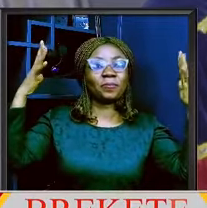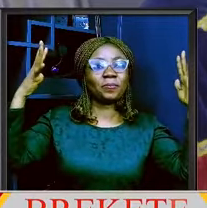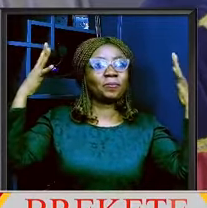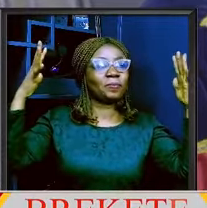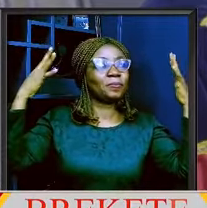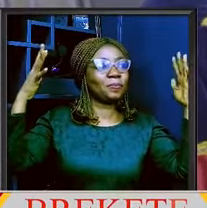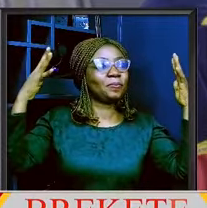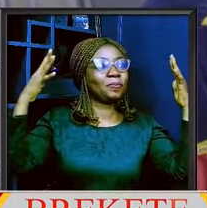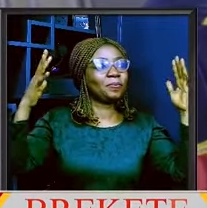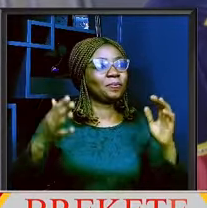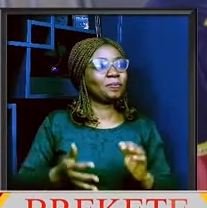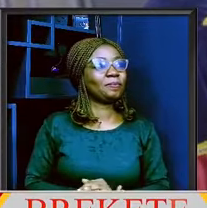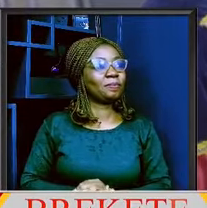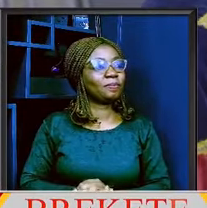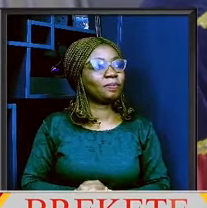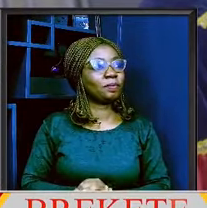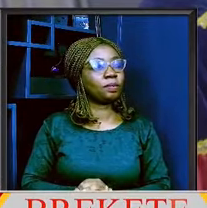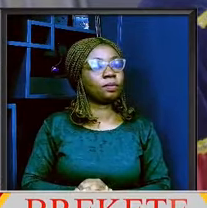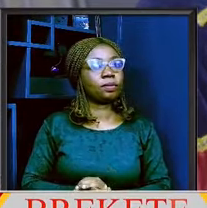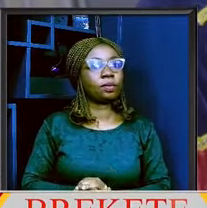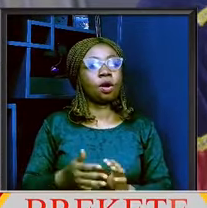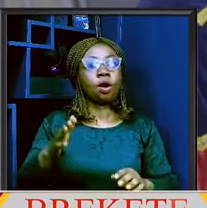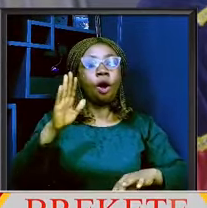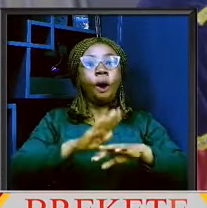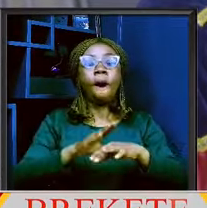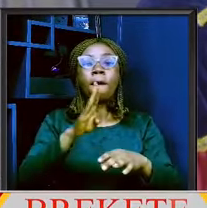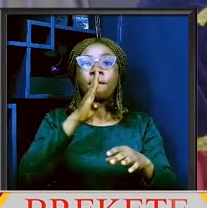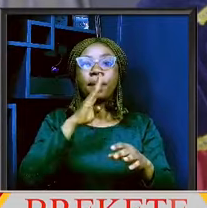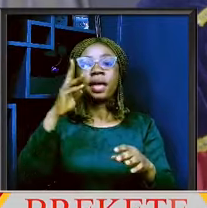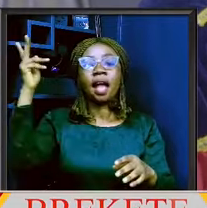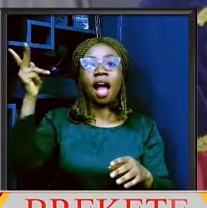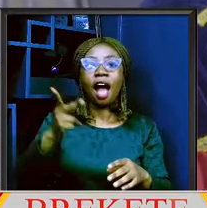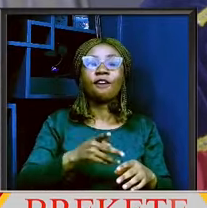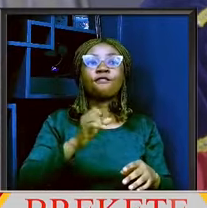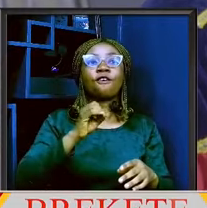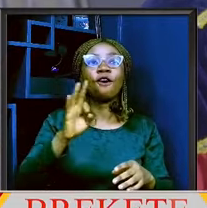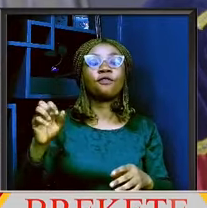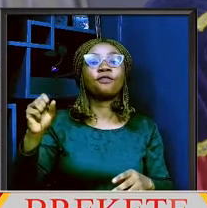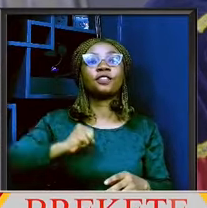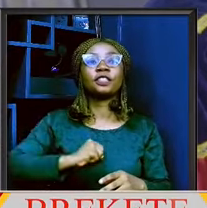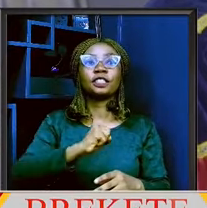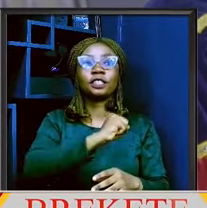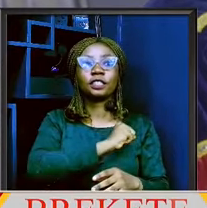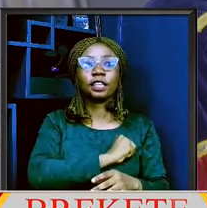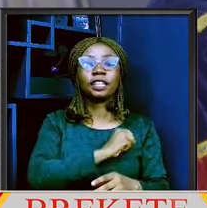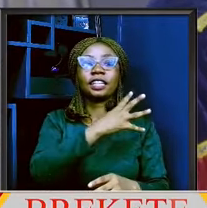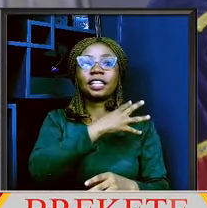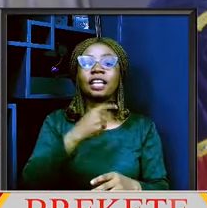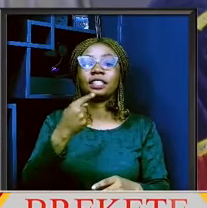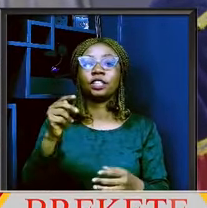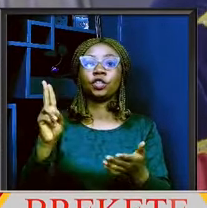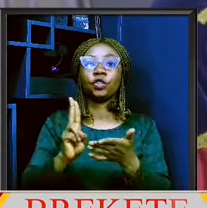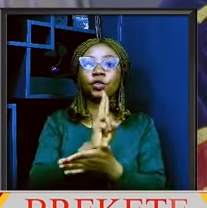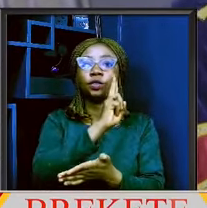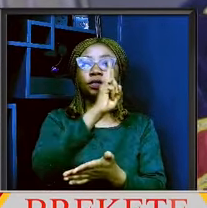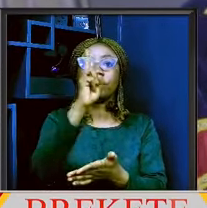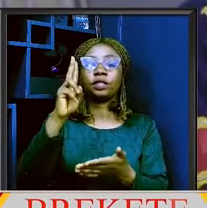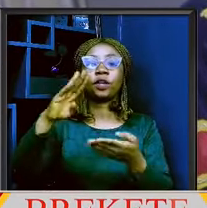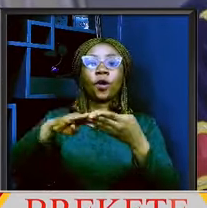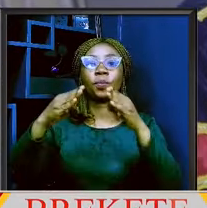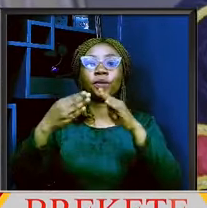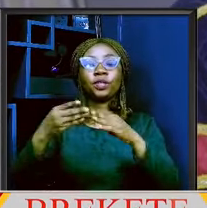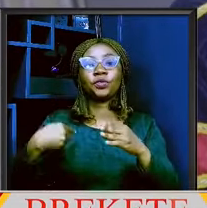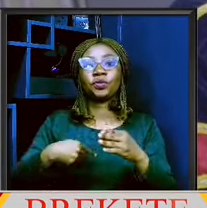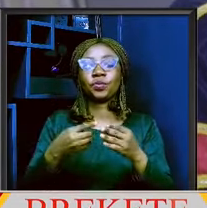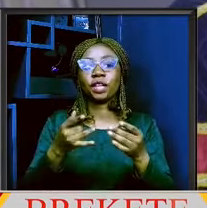Thank you. On behalf of the Senate and the university community, we present